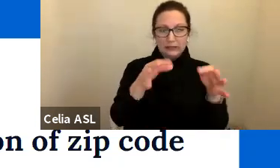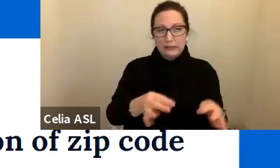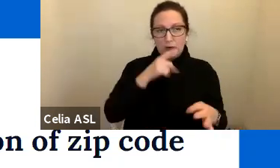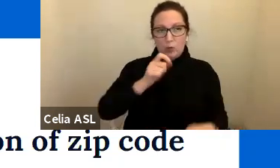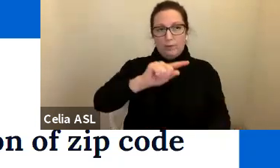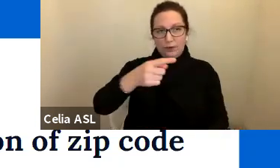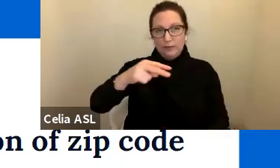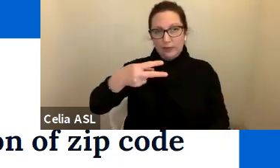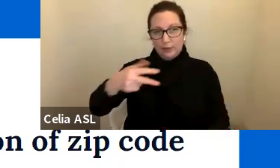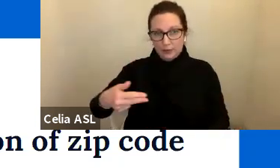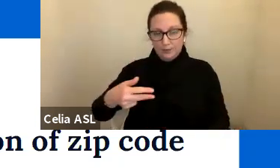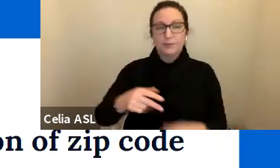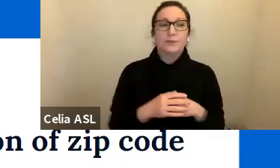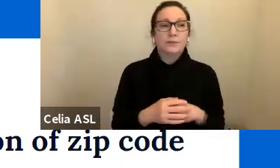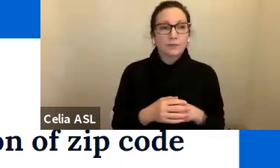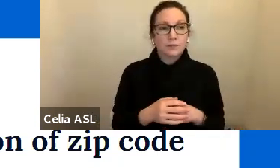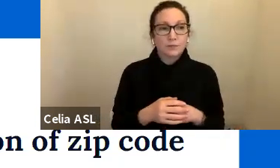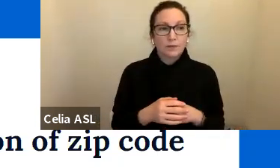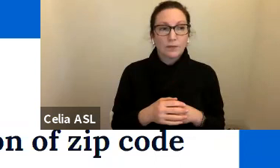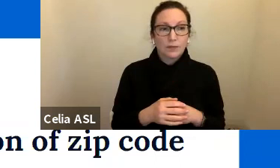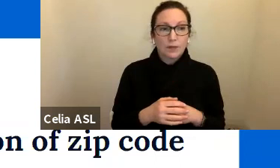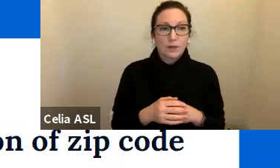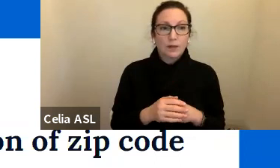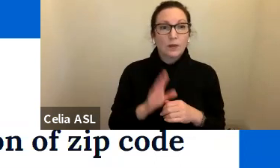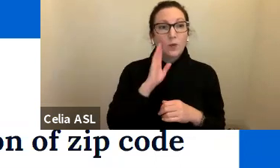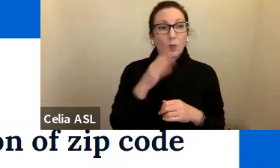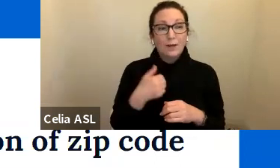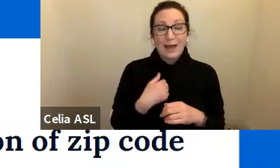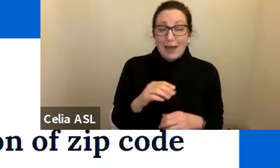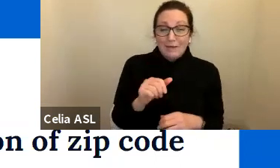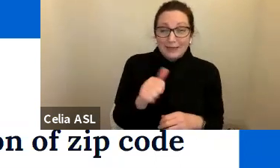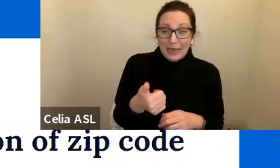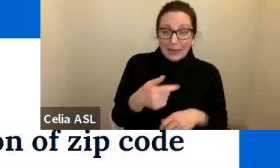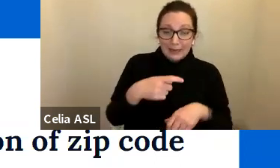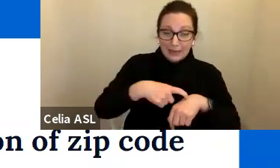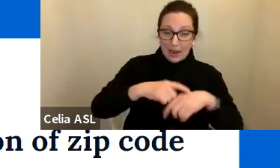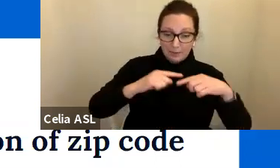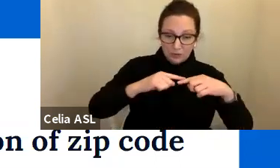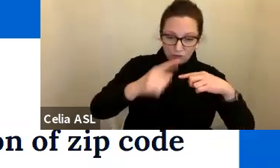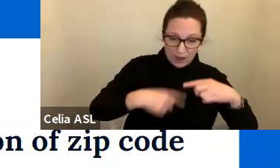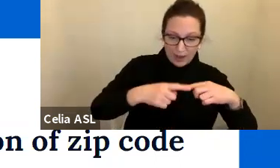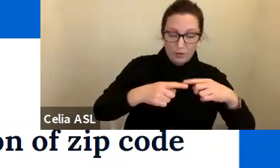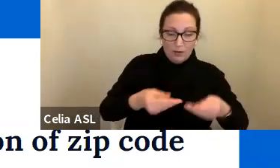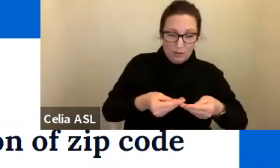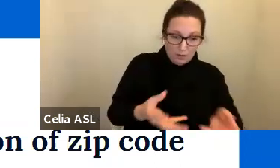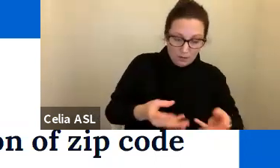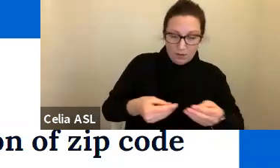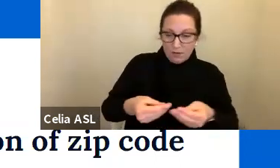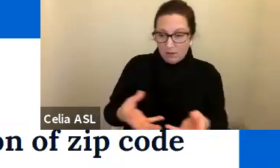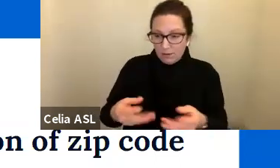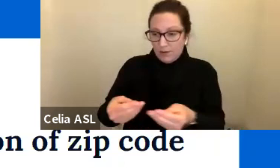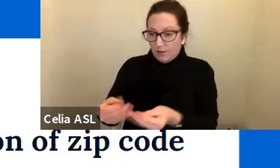We will hold 10 assignment rounds, and in each round, we would distribute 10% of the